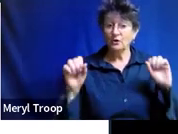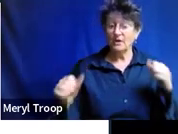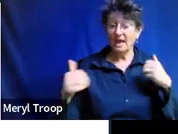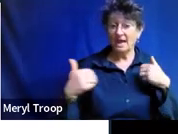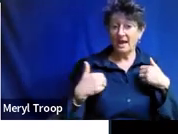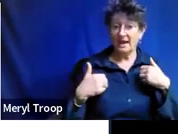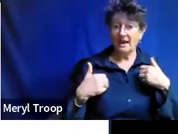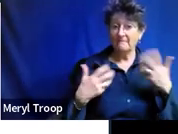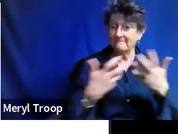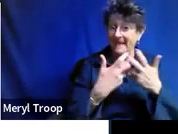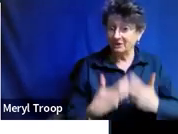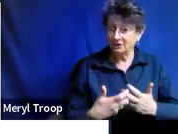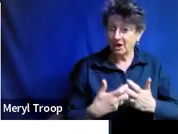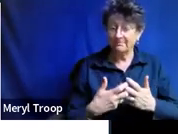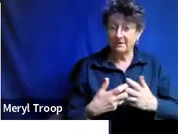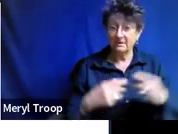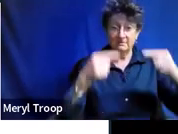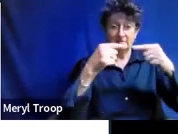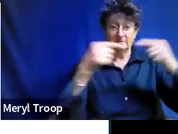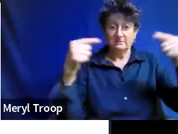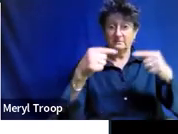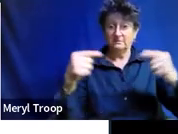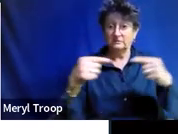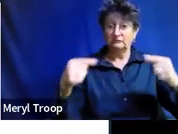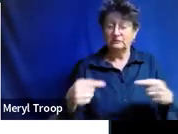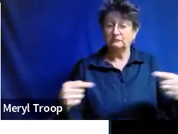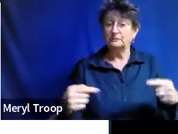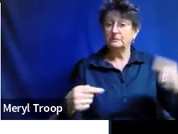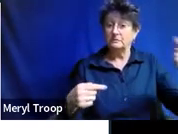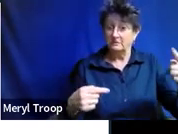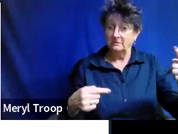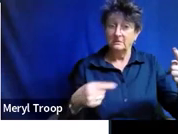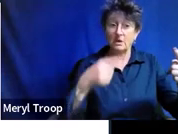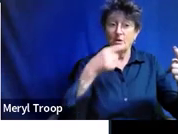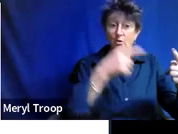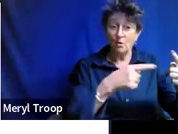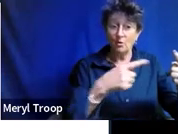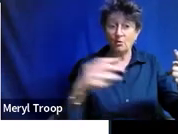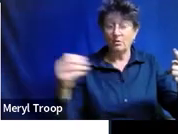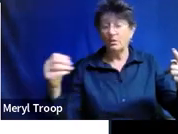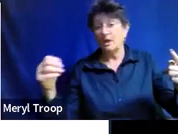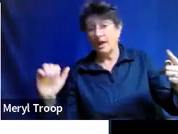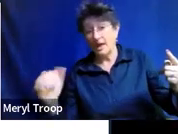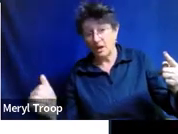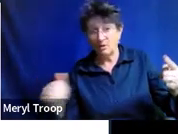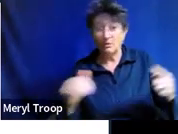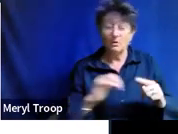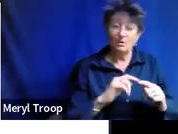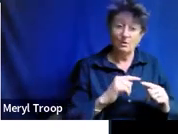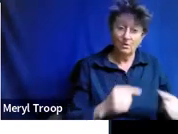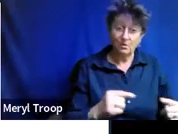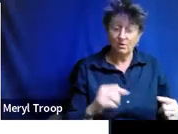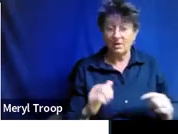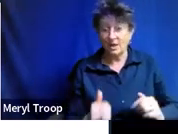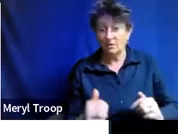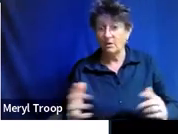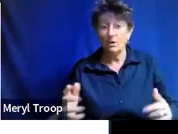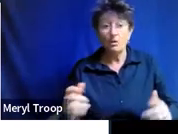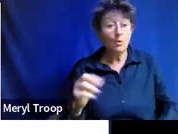You can match them up per goal, per post-secondary goal. You can have one goal that actually addresses